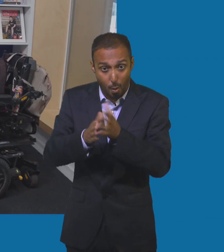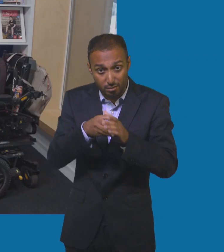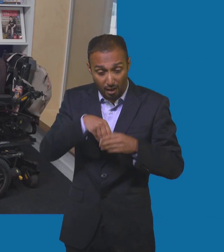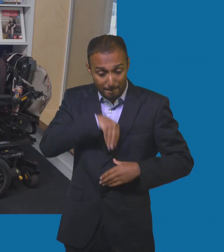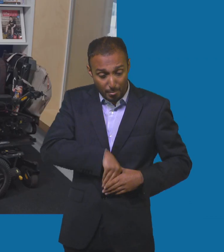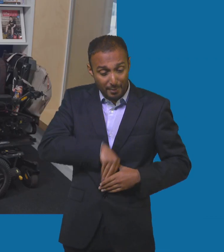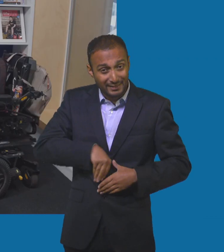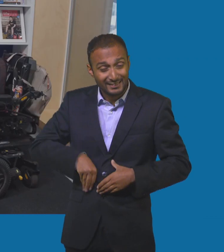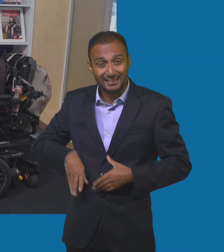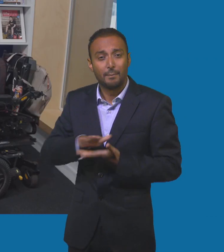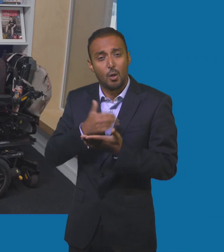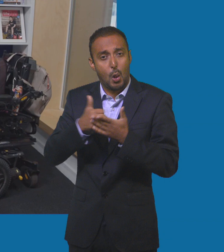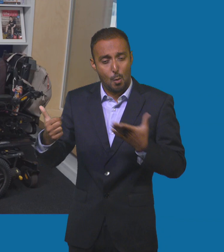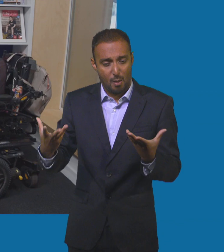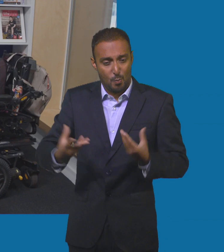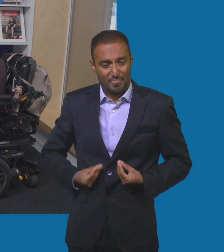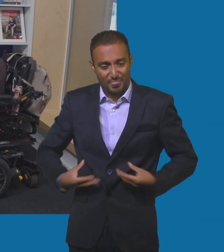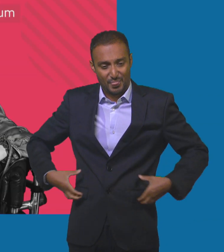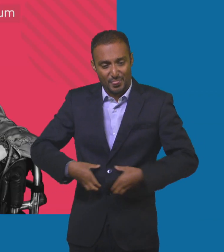like I like a fanny pack.